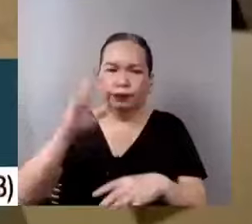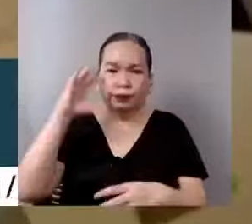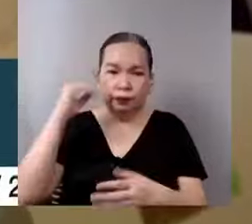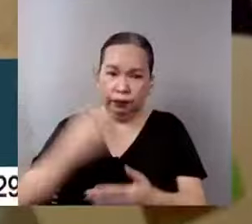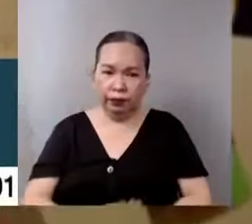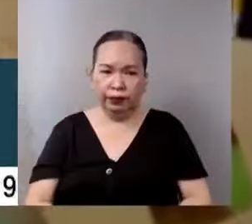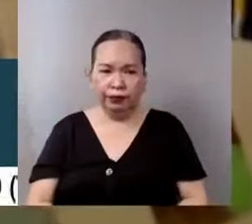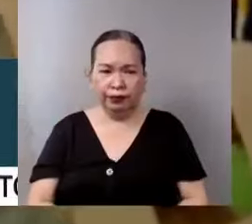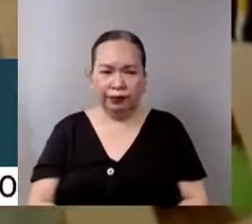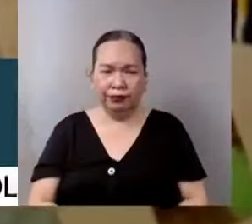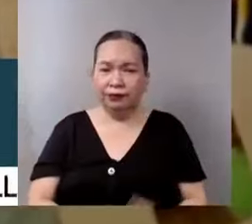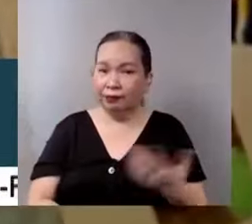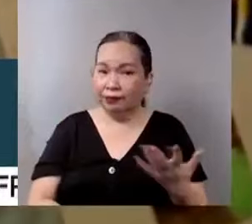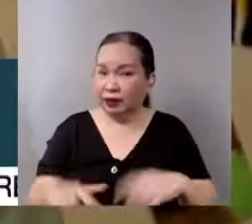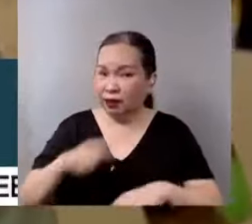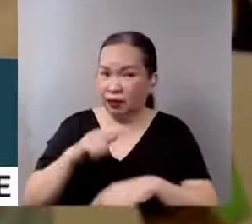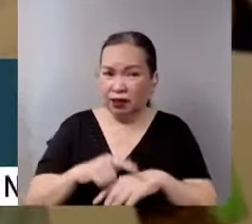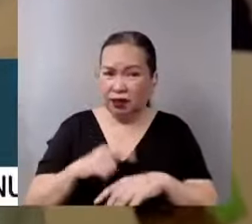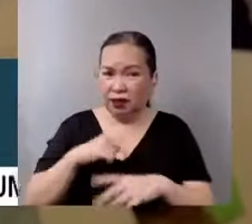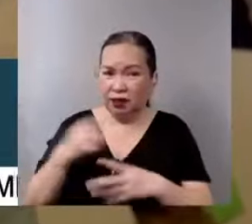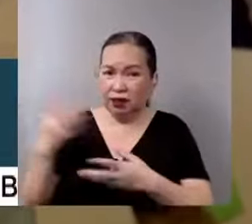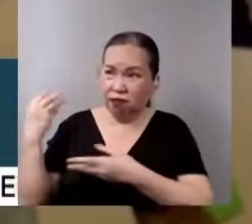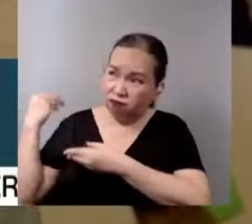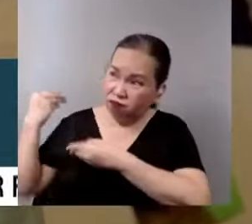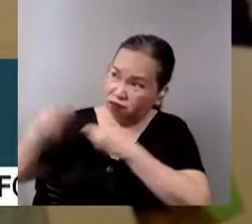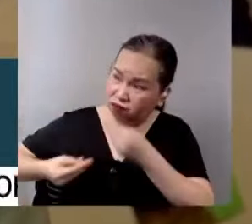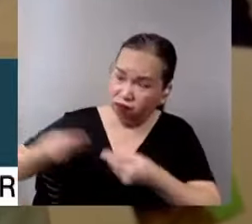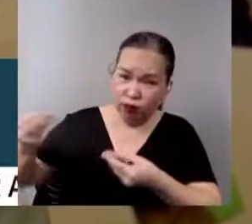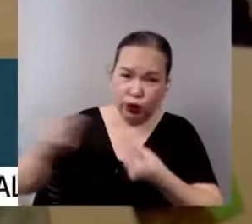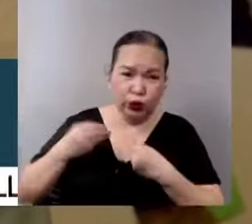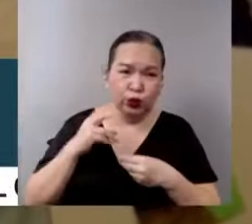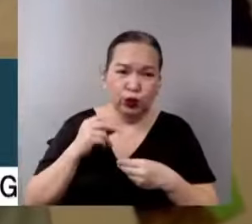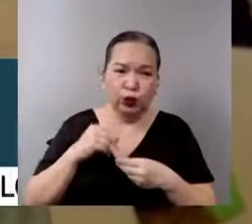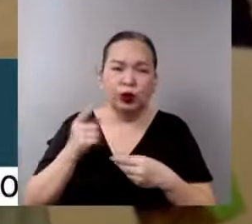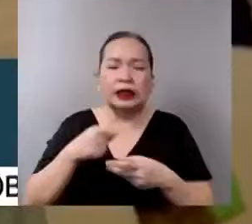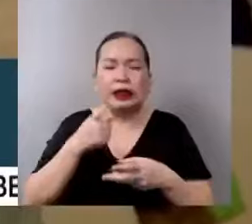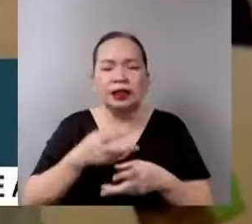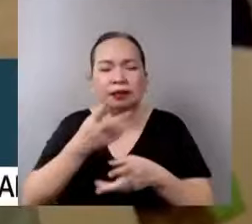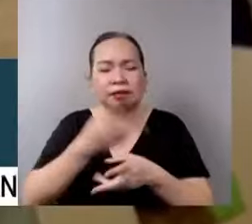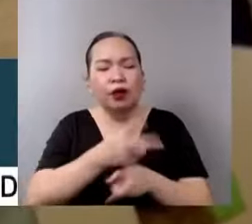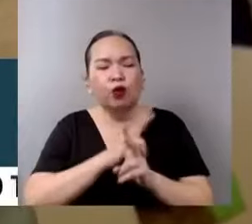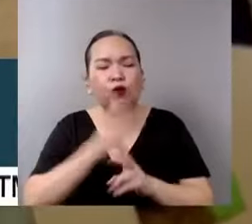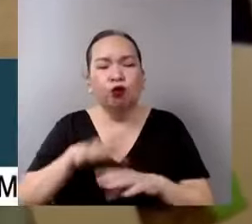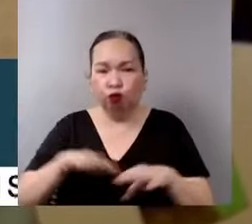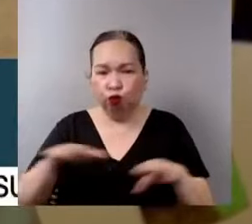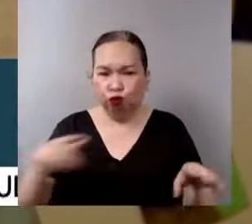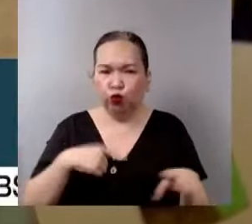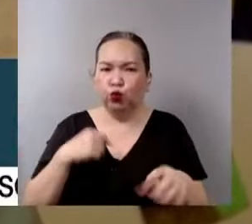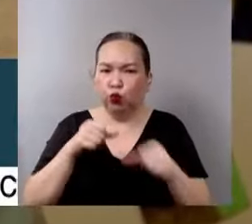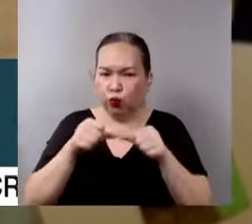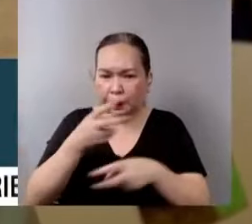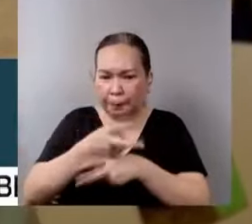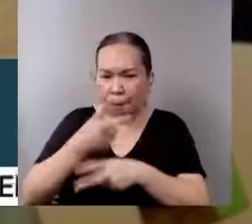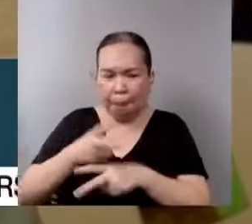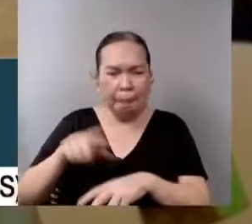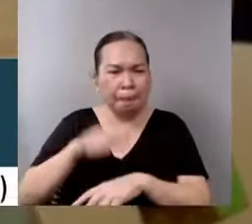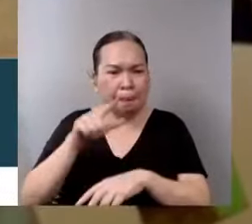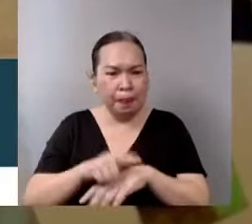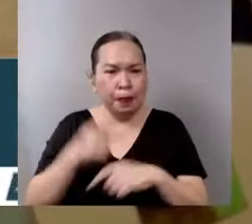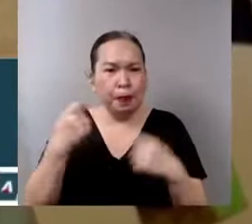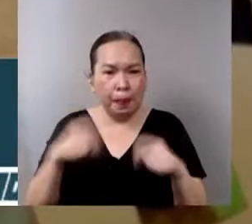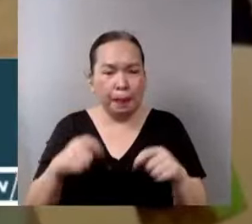This land we have not inherited from our fathers, but we have it on loan from our children. They will continue to look after it, so we try to live and